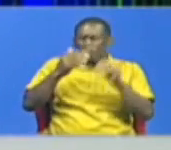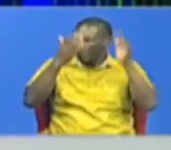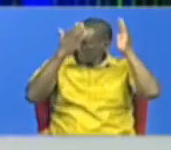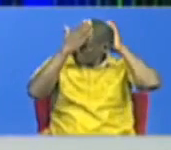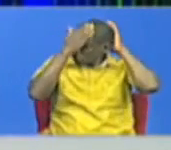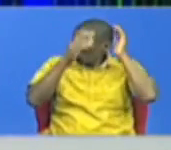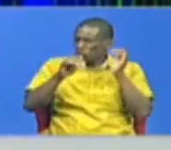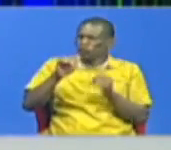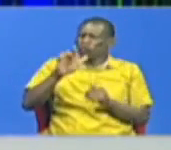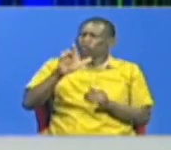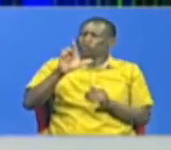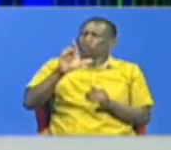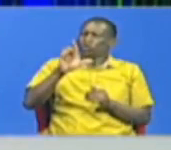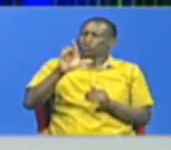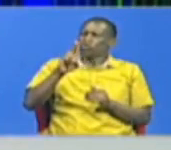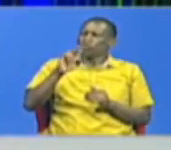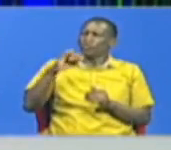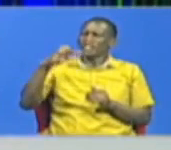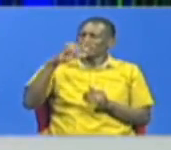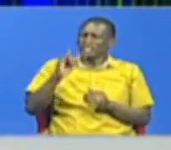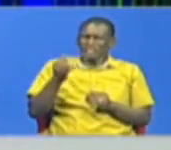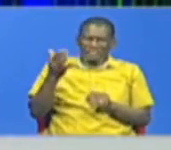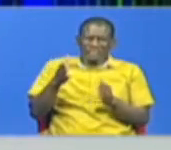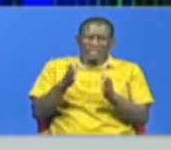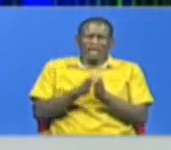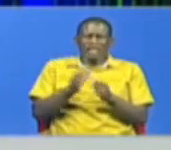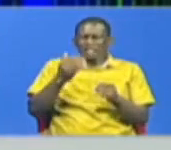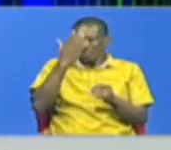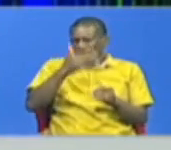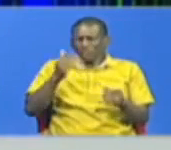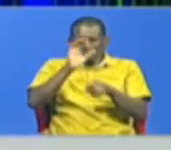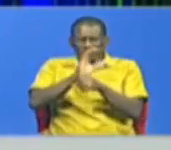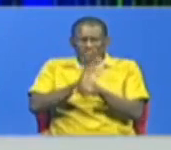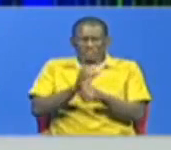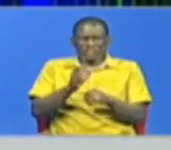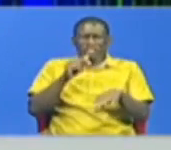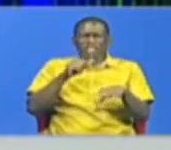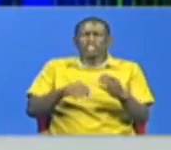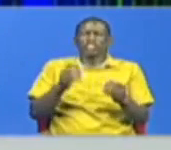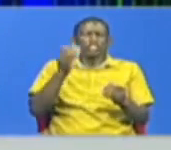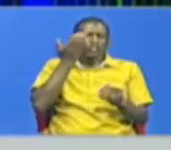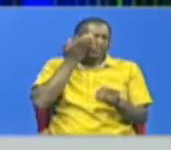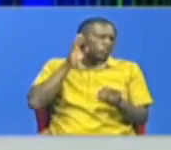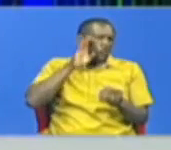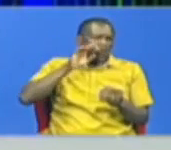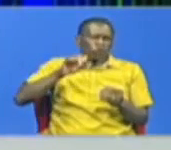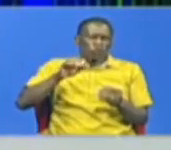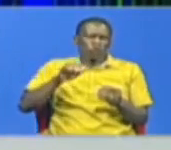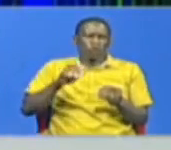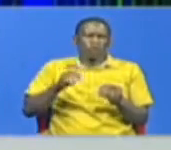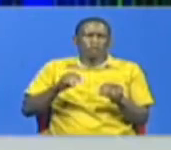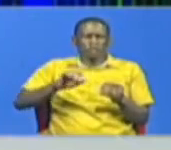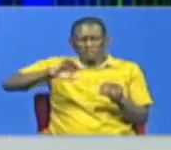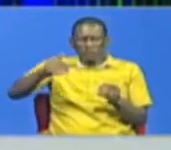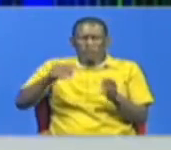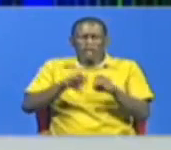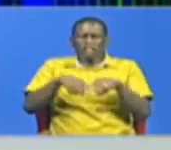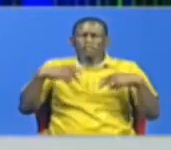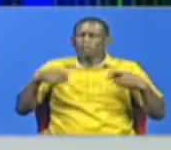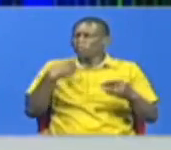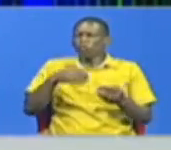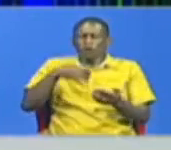Locati are alive at the main Catholic parish in the Diocese of Isiolo, as the perpetrators, who include a